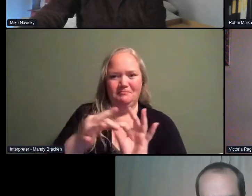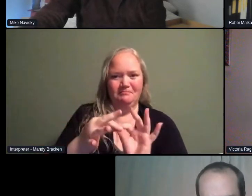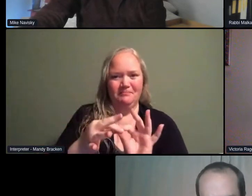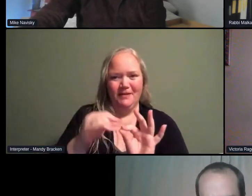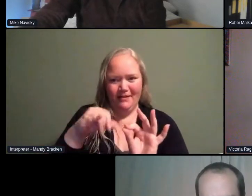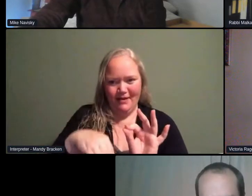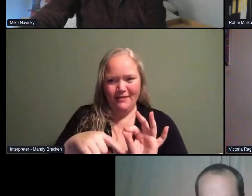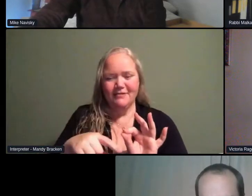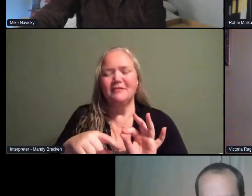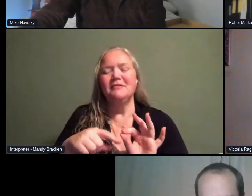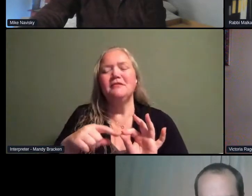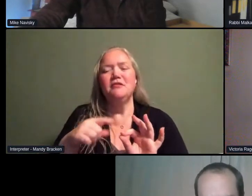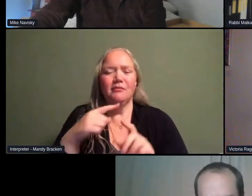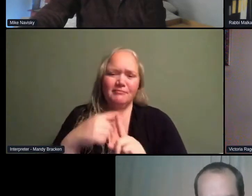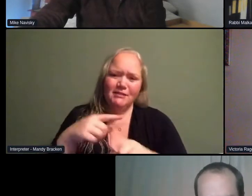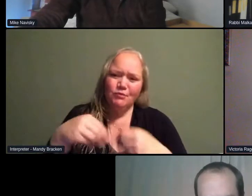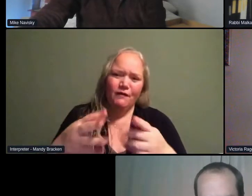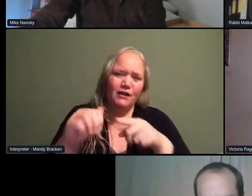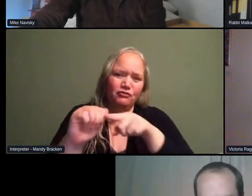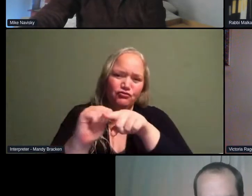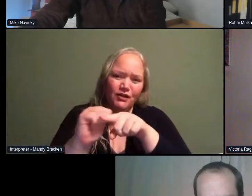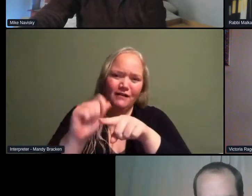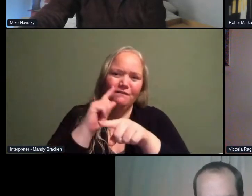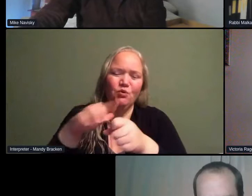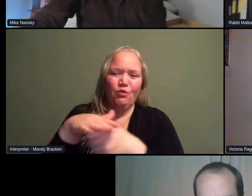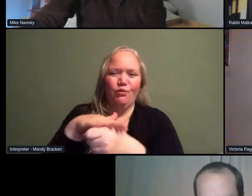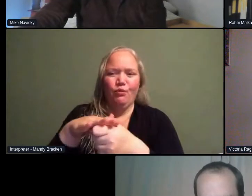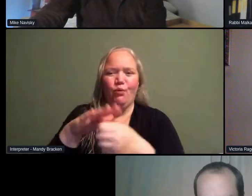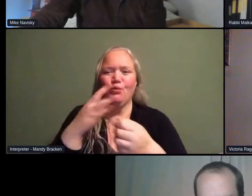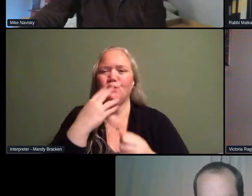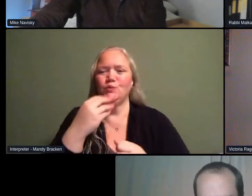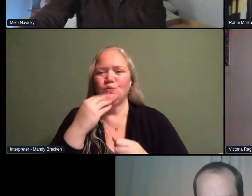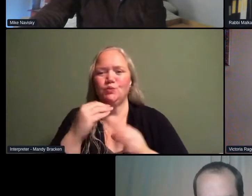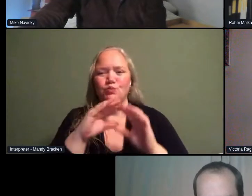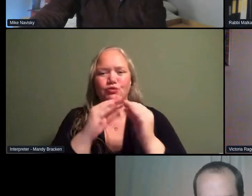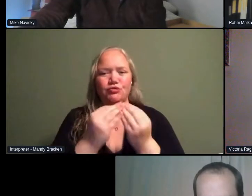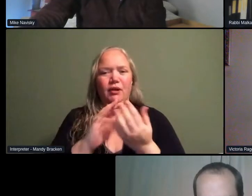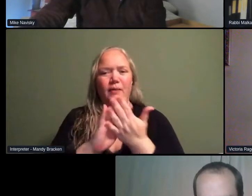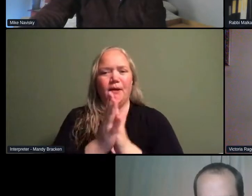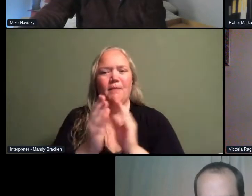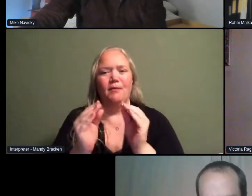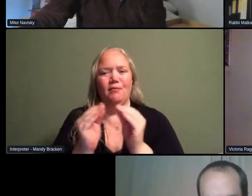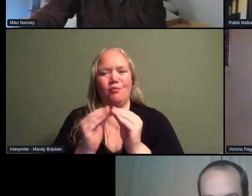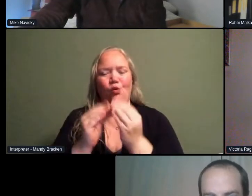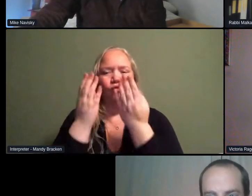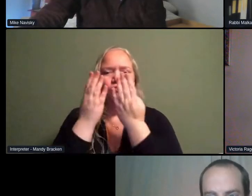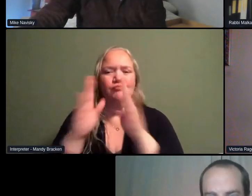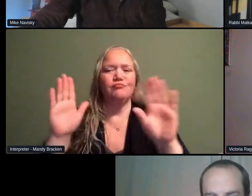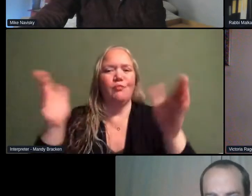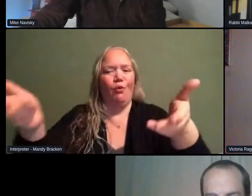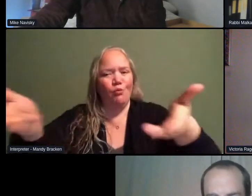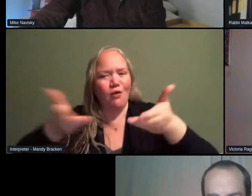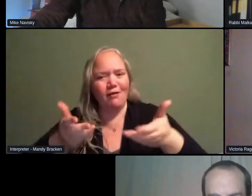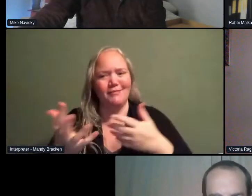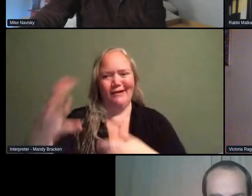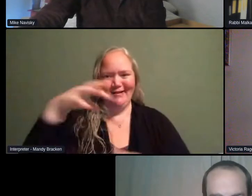for local Jewish organizations to be more radically welcoming and inclusive. And pass it off to